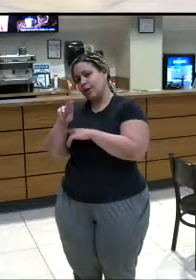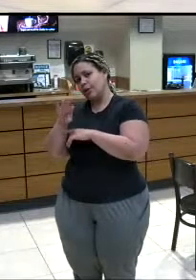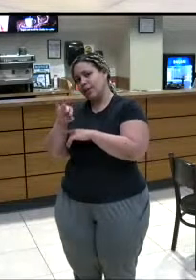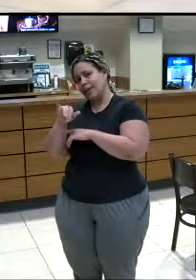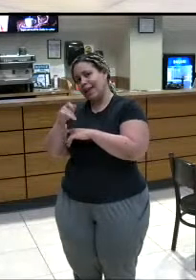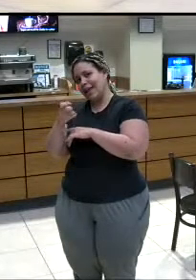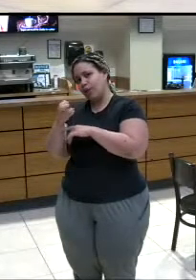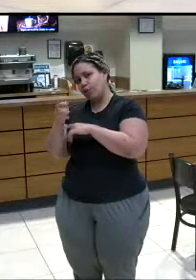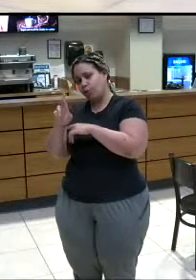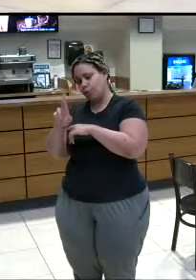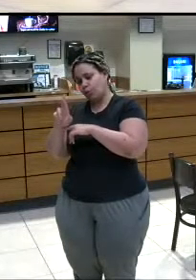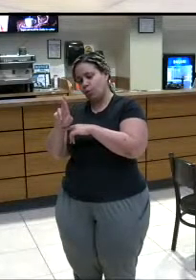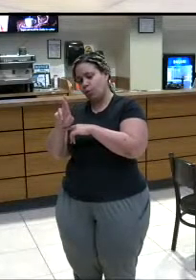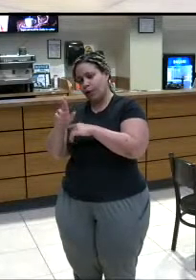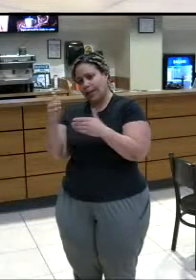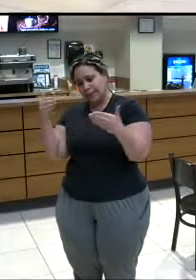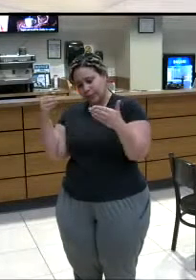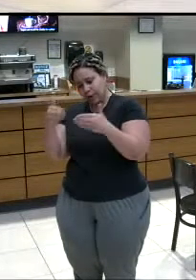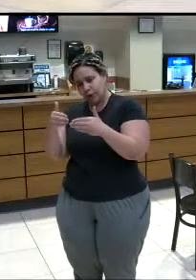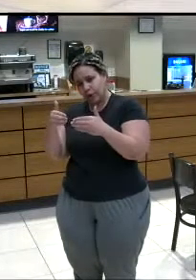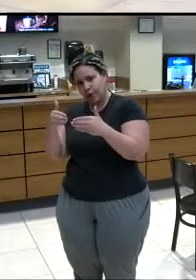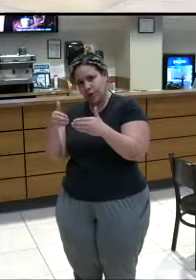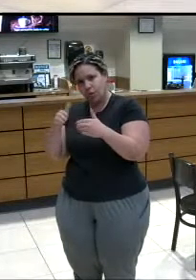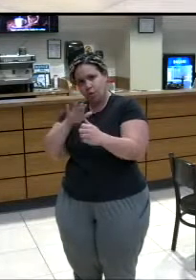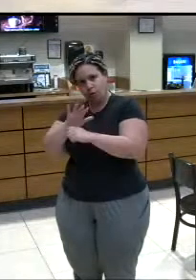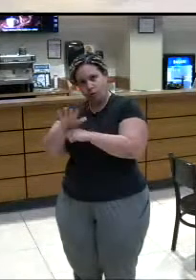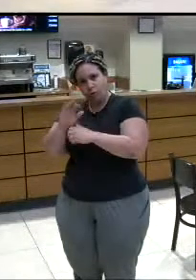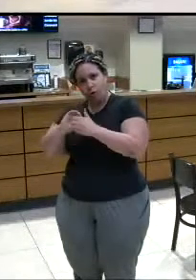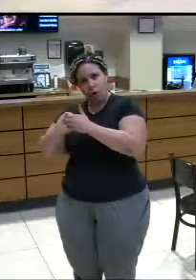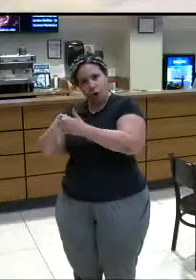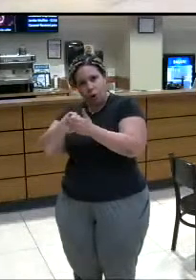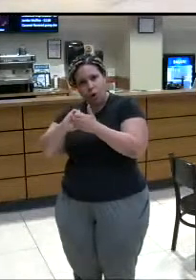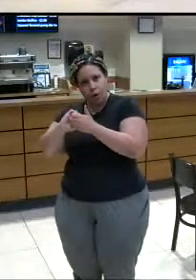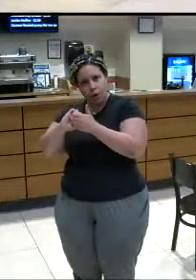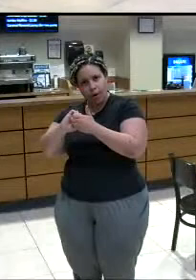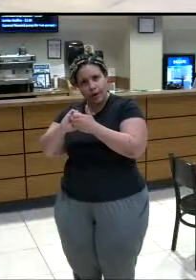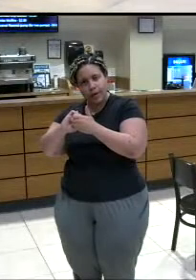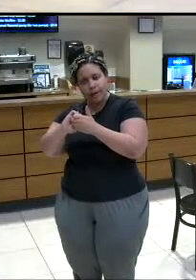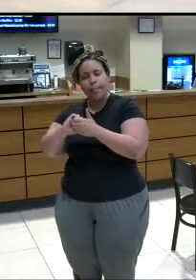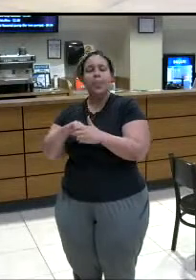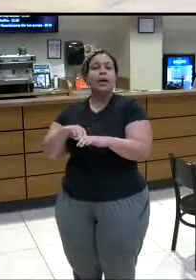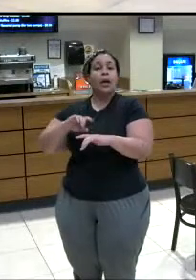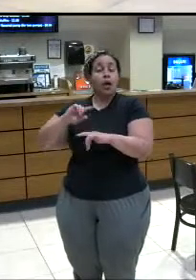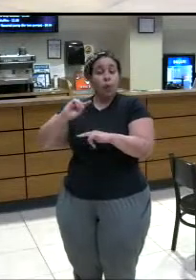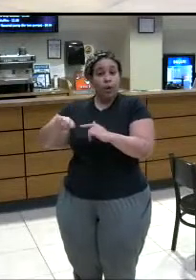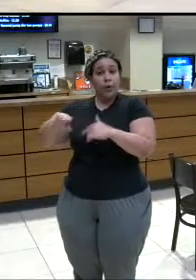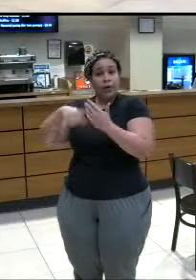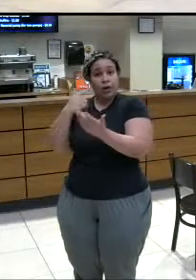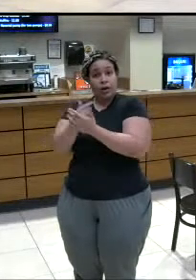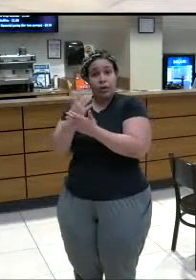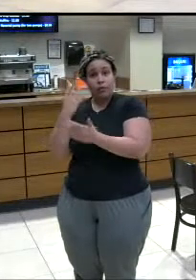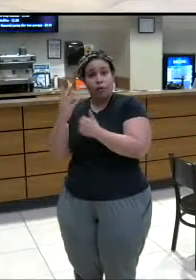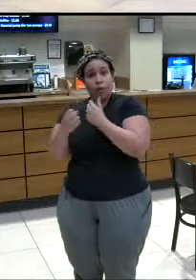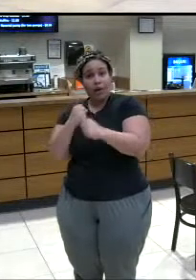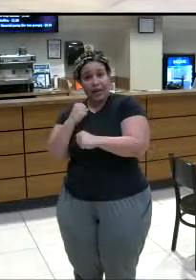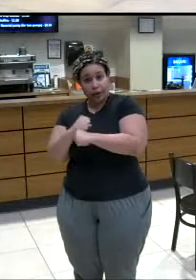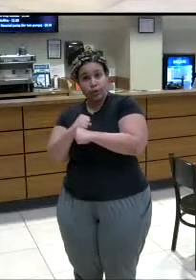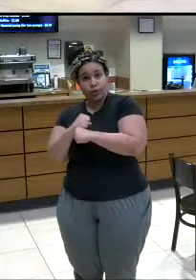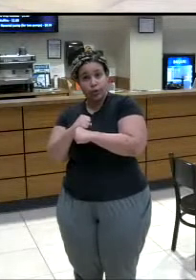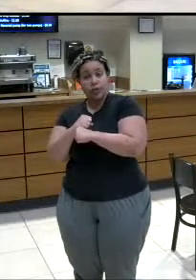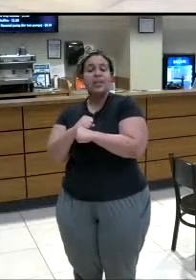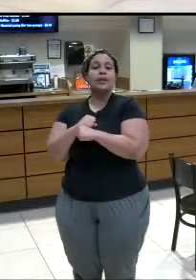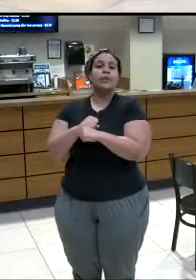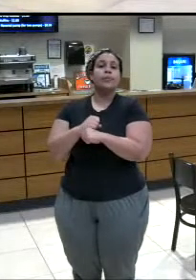cohort. So we will graduate kids. If a kid doesn't graduate in 4 years, we'll get them through on the 5th year or even the 6th